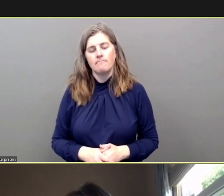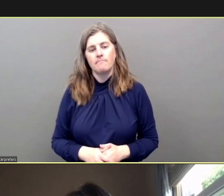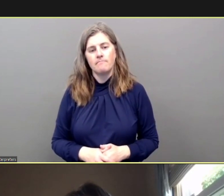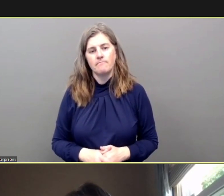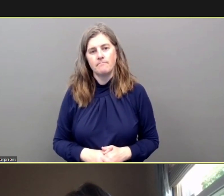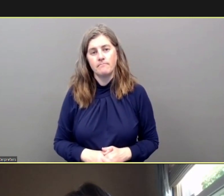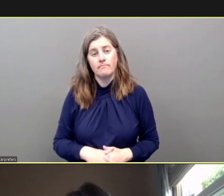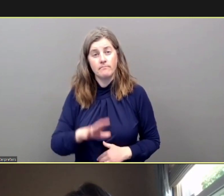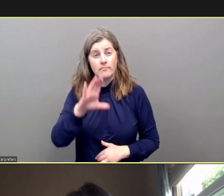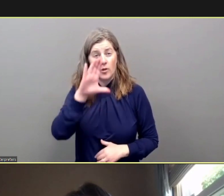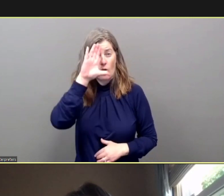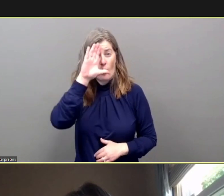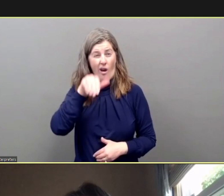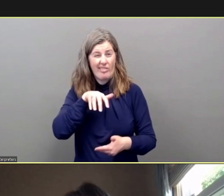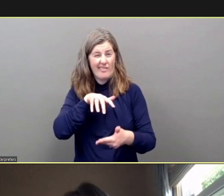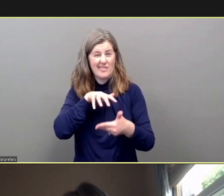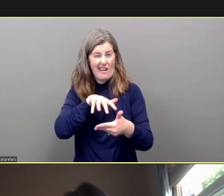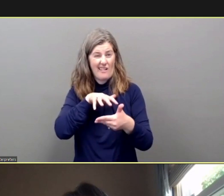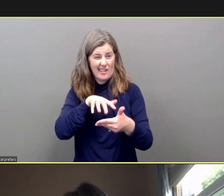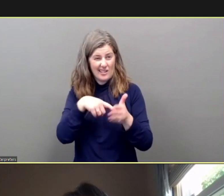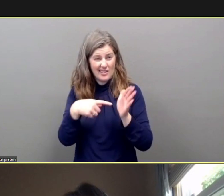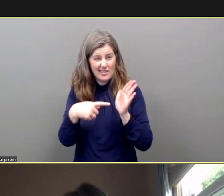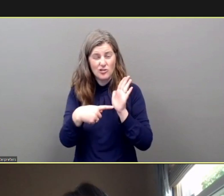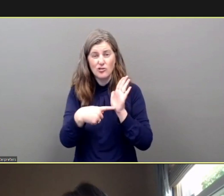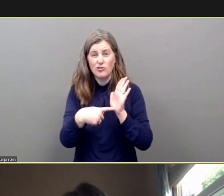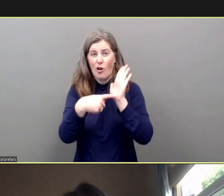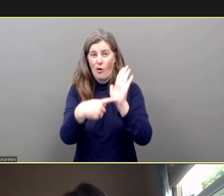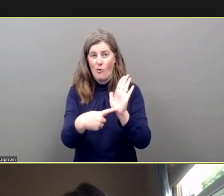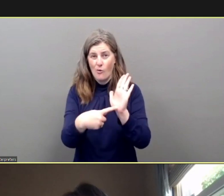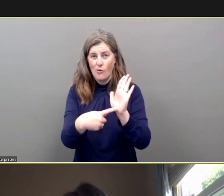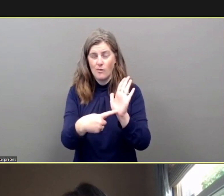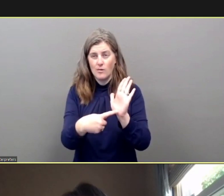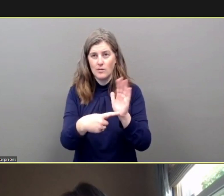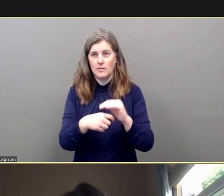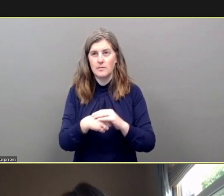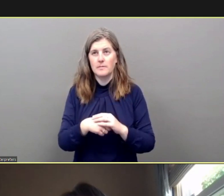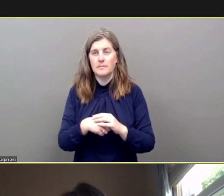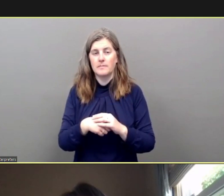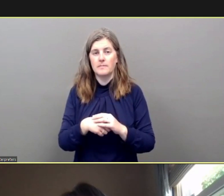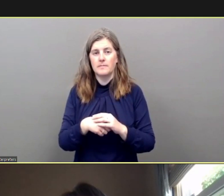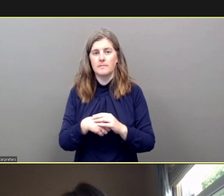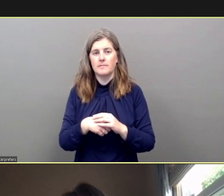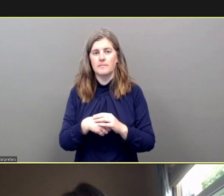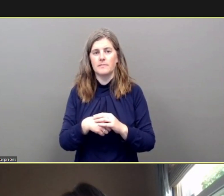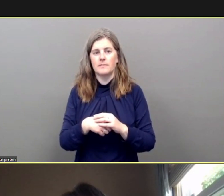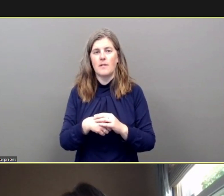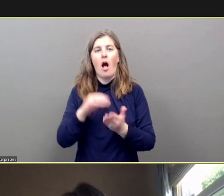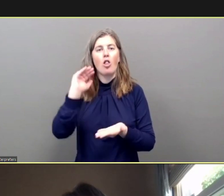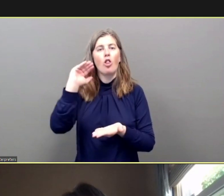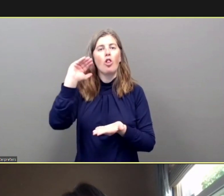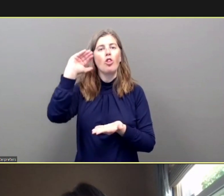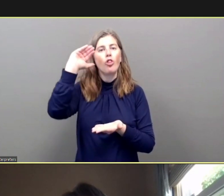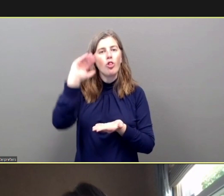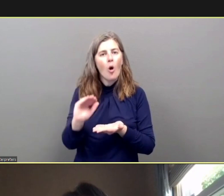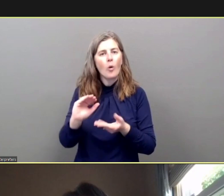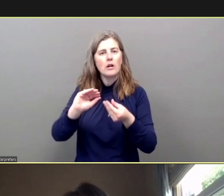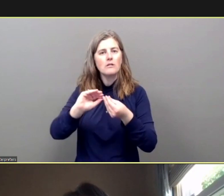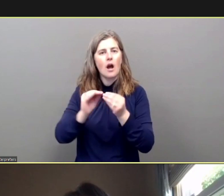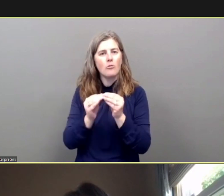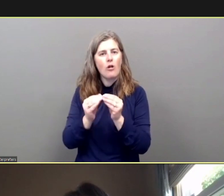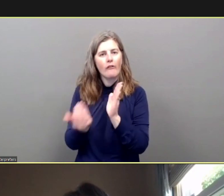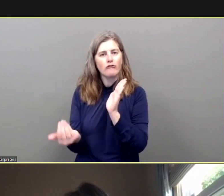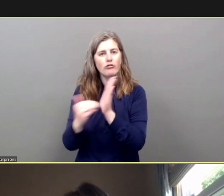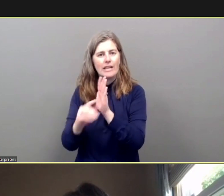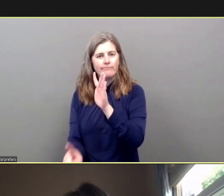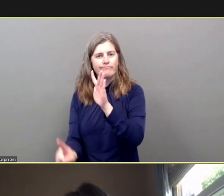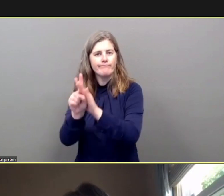the study did show that a lower rate of reinfection in people who had COVID